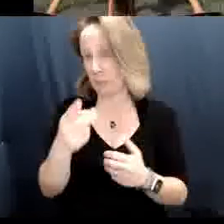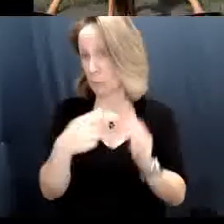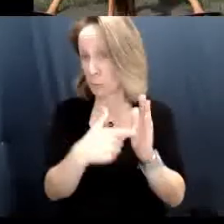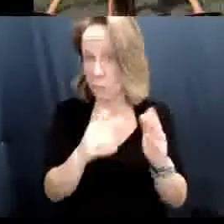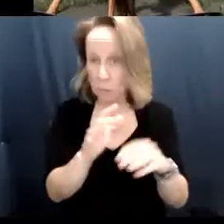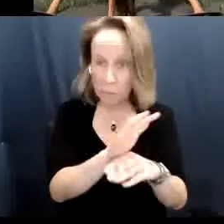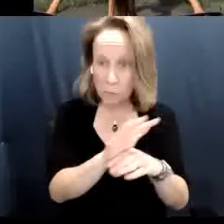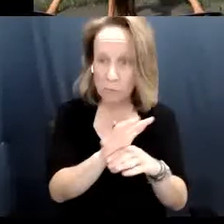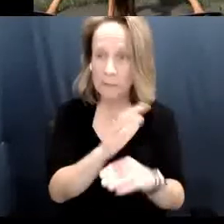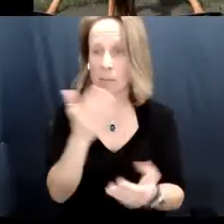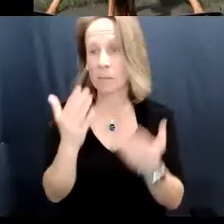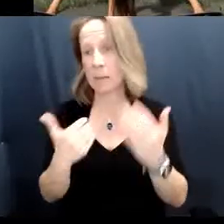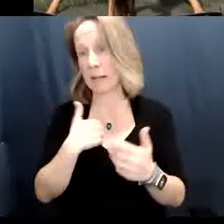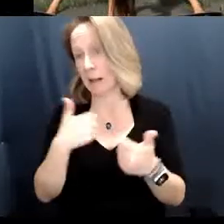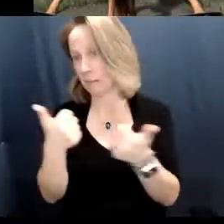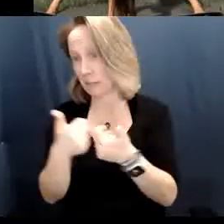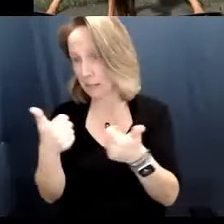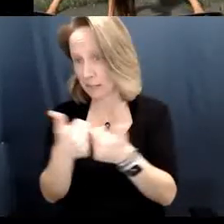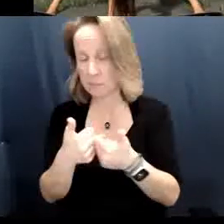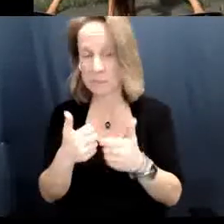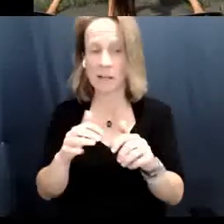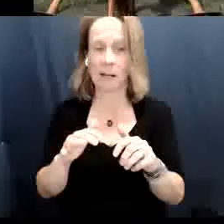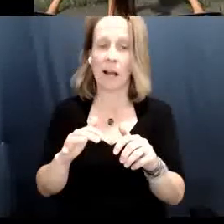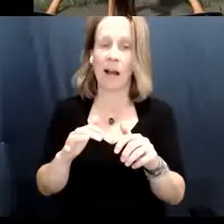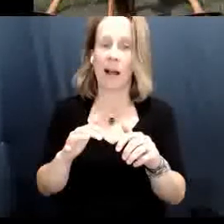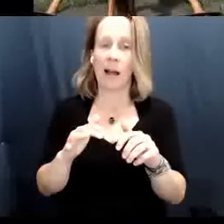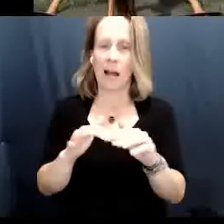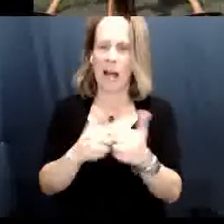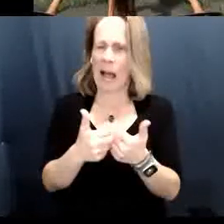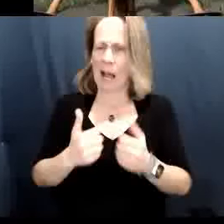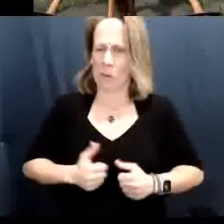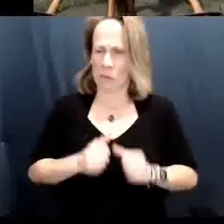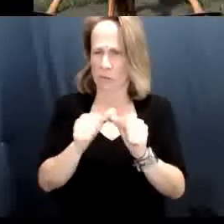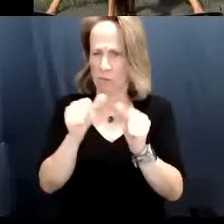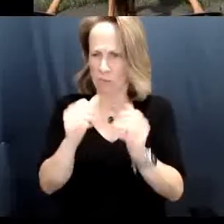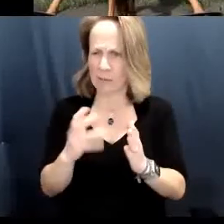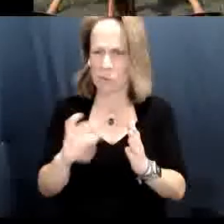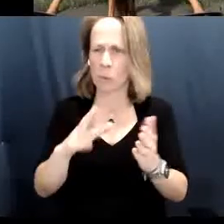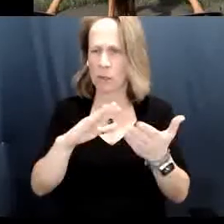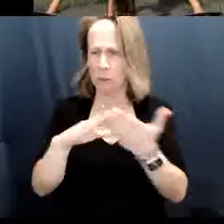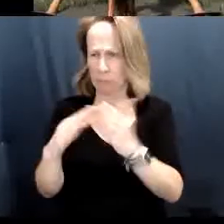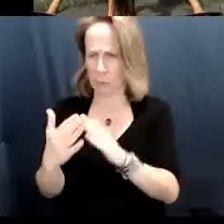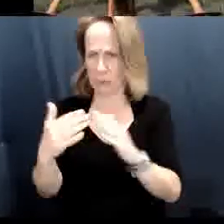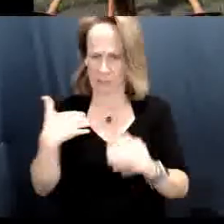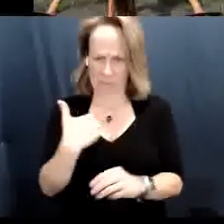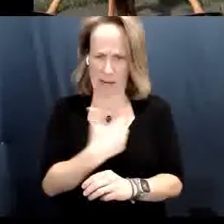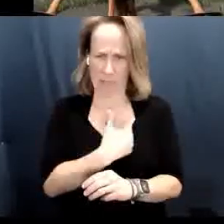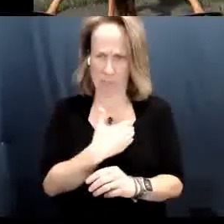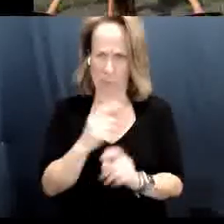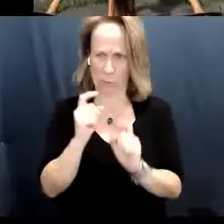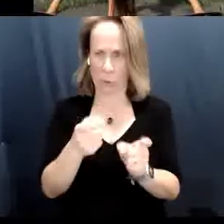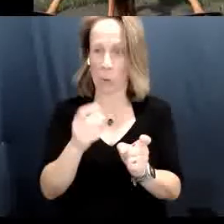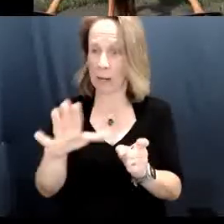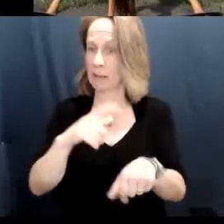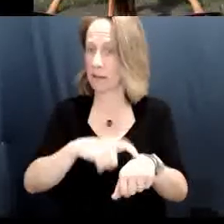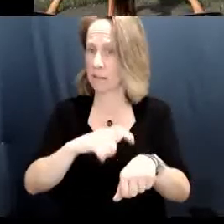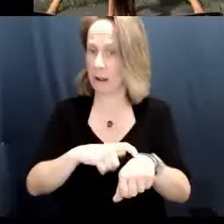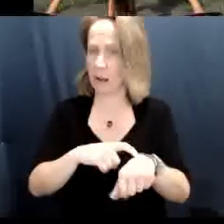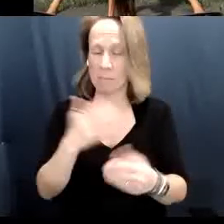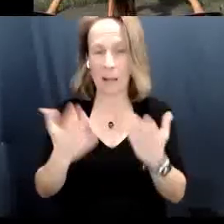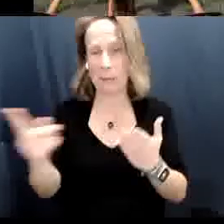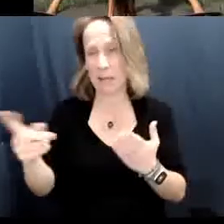can survivors or community members donate their time, right? Maybe they can create some of the